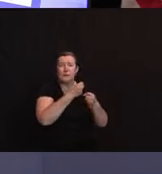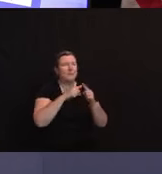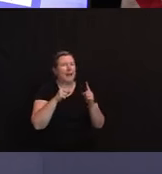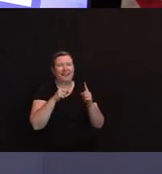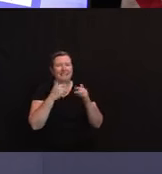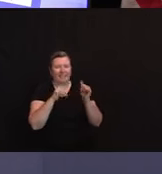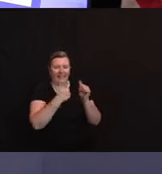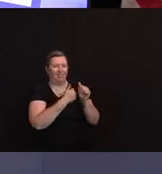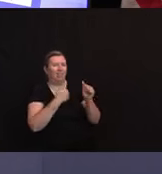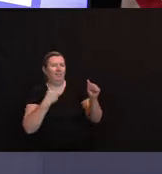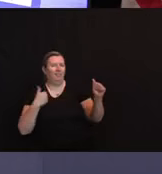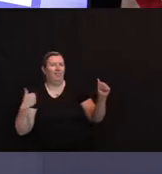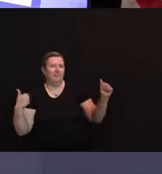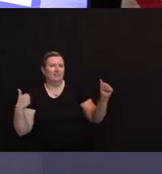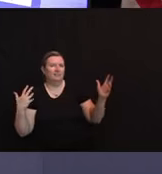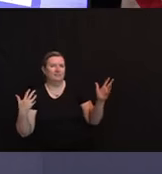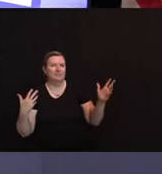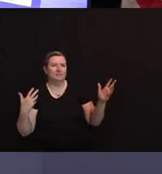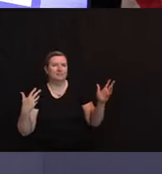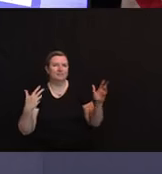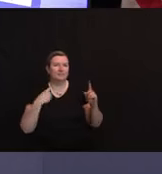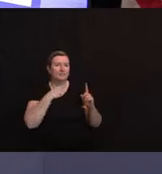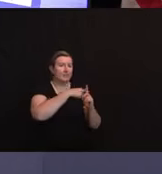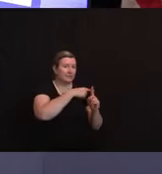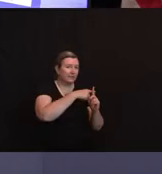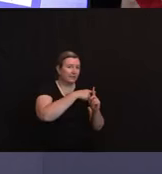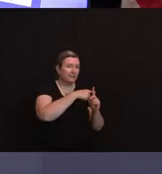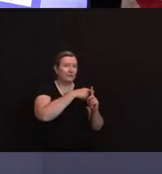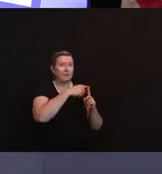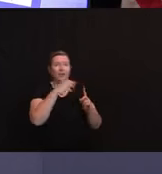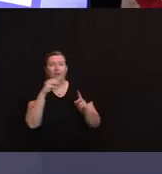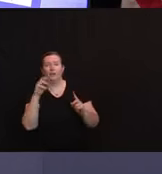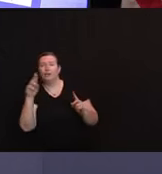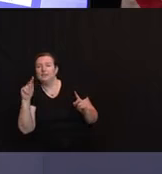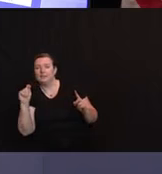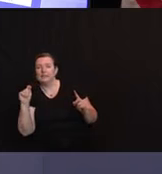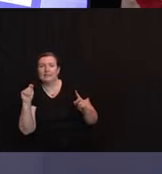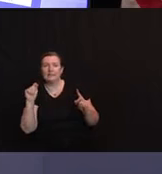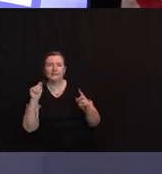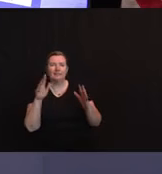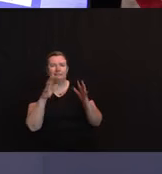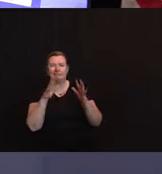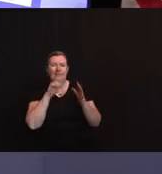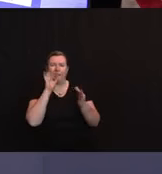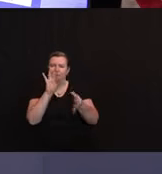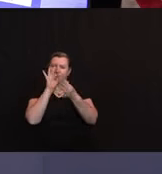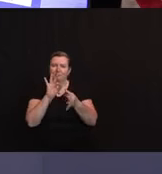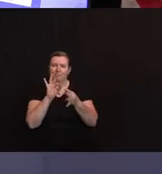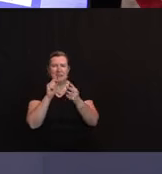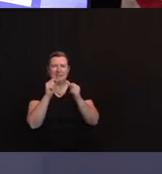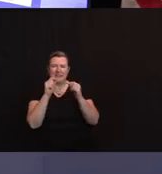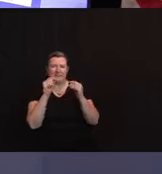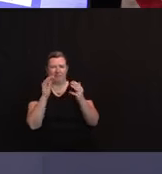numbers. We are working aggressively to resolve this problem. Testing turnaround times